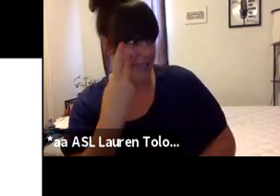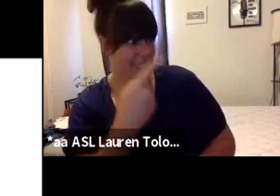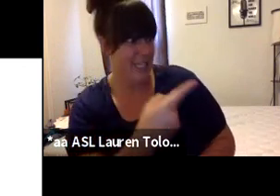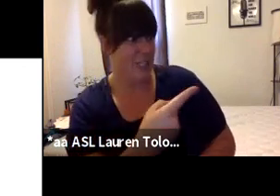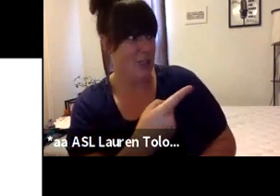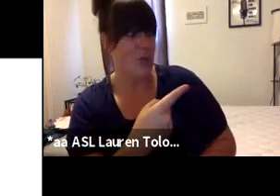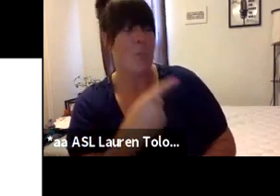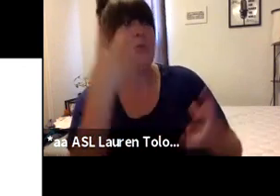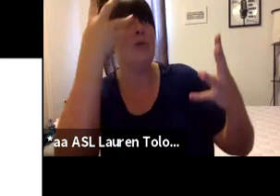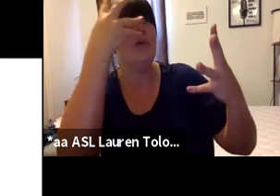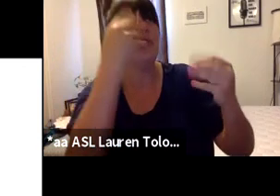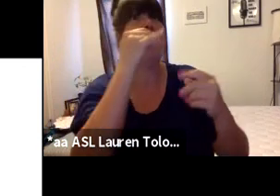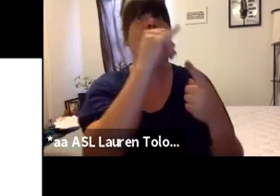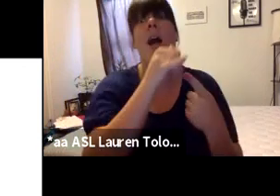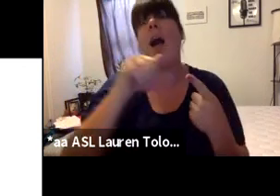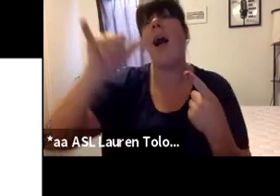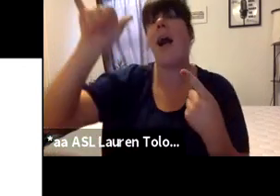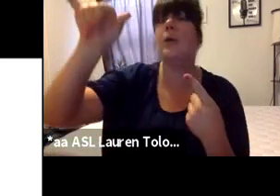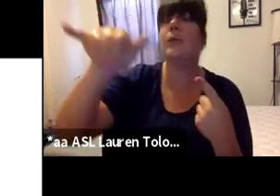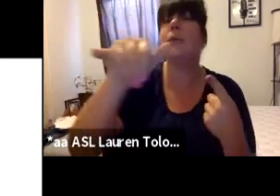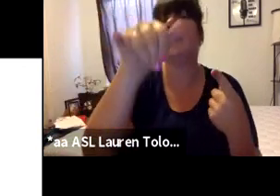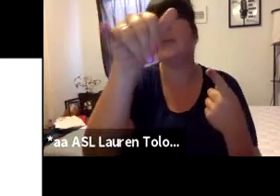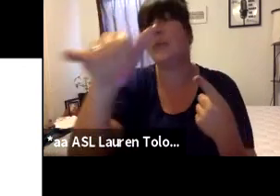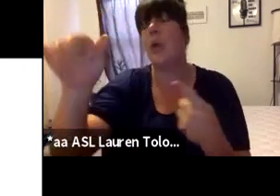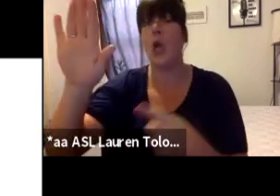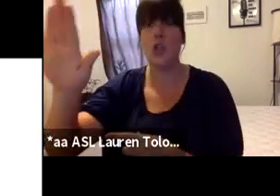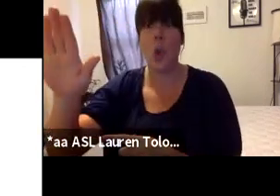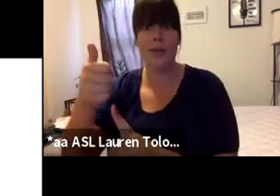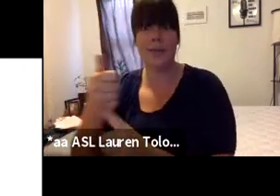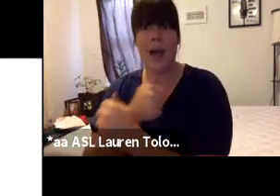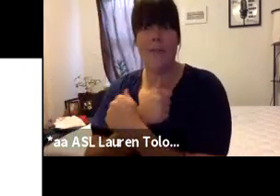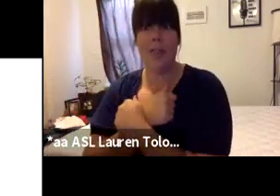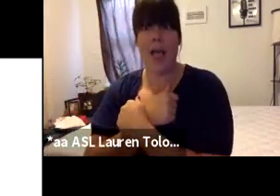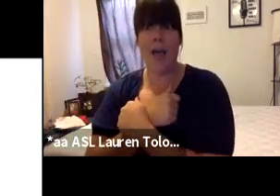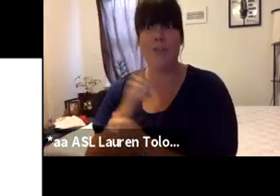flyer. Your love for yourself takes you higher and higher.